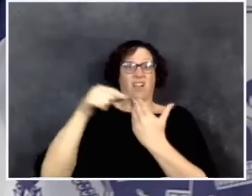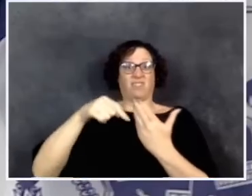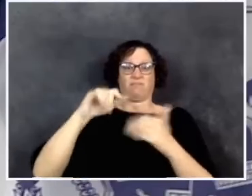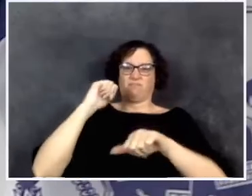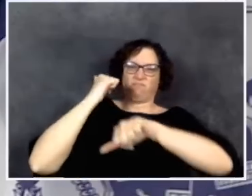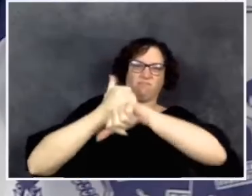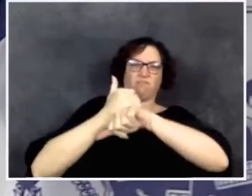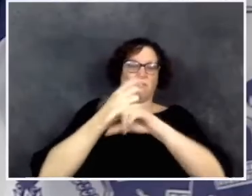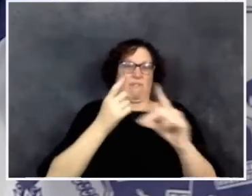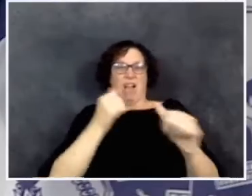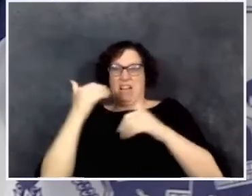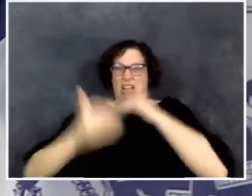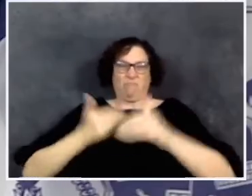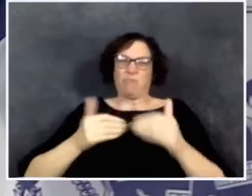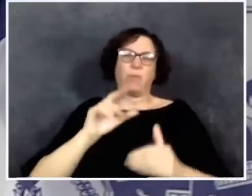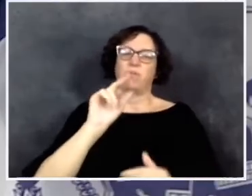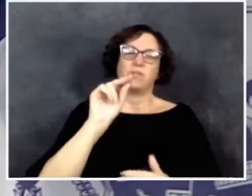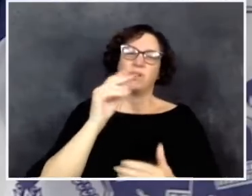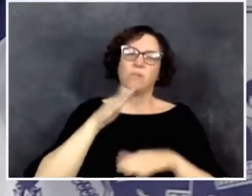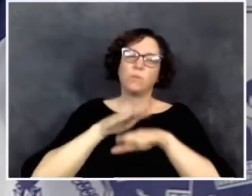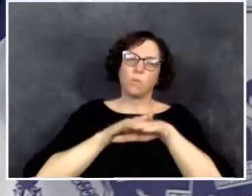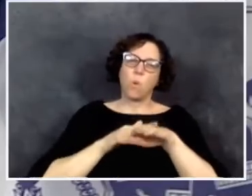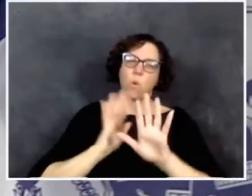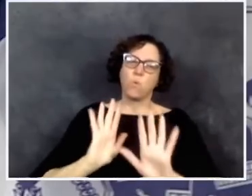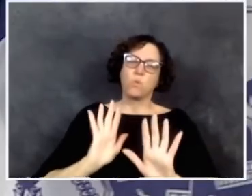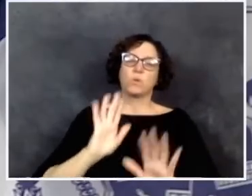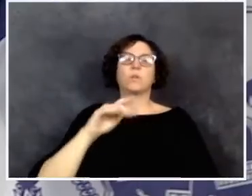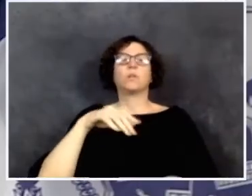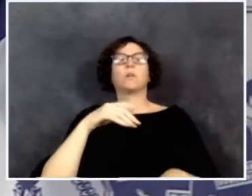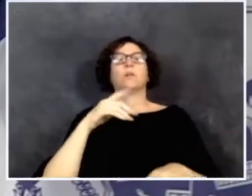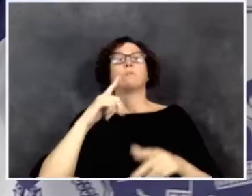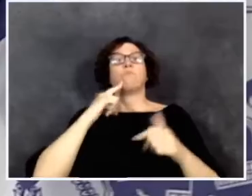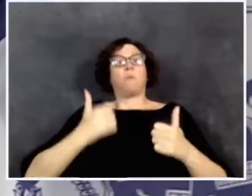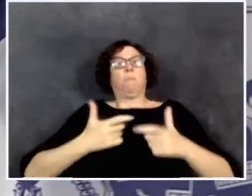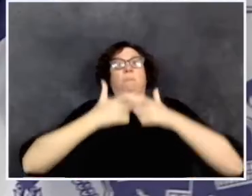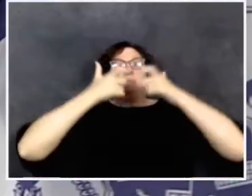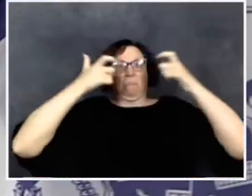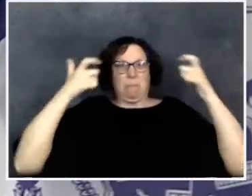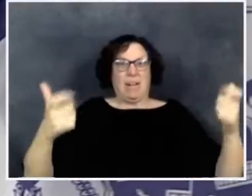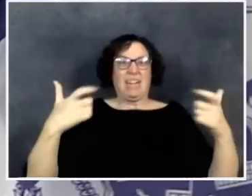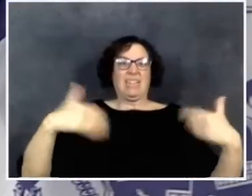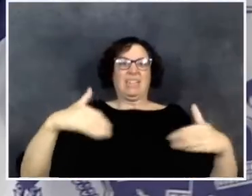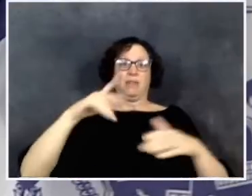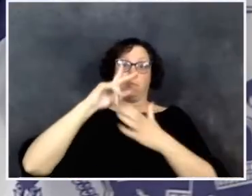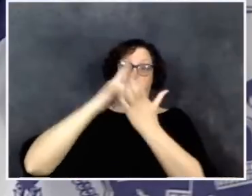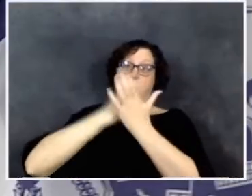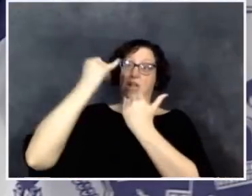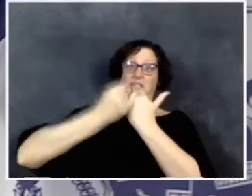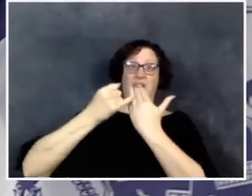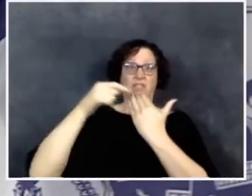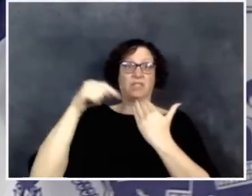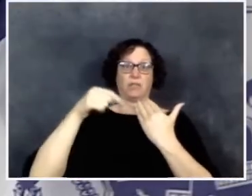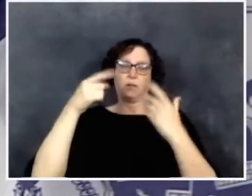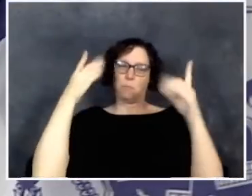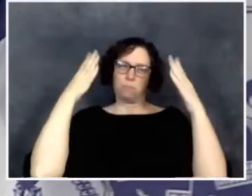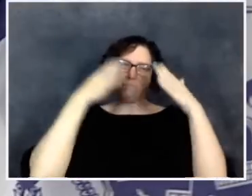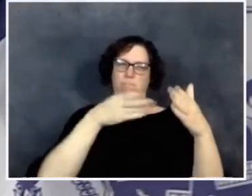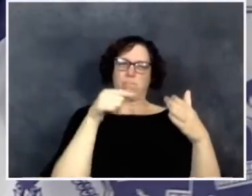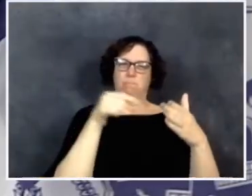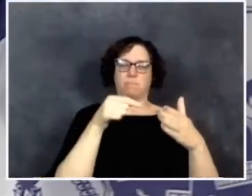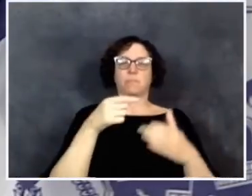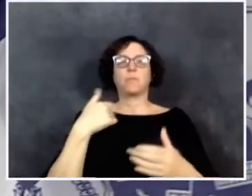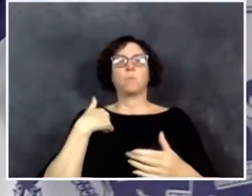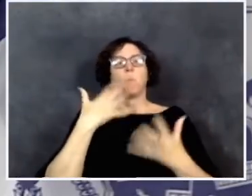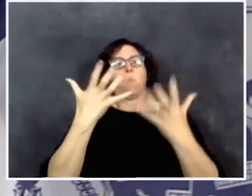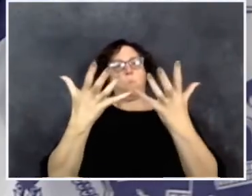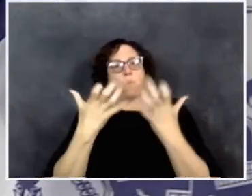is a huge endeavor, but it has to be as close to perfect as it can be. So we need to know if anyone, for any